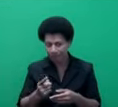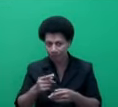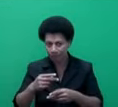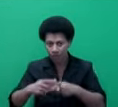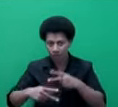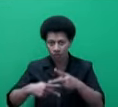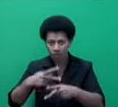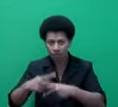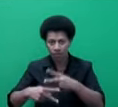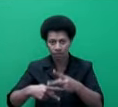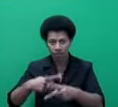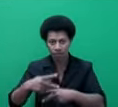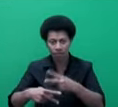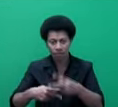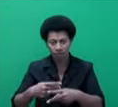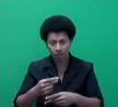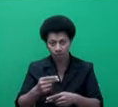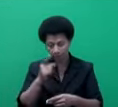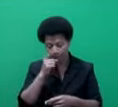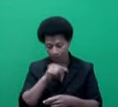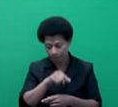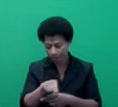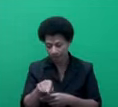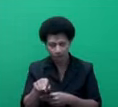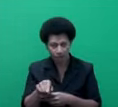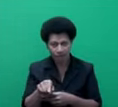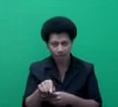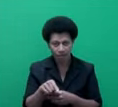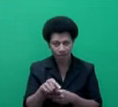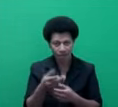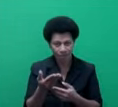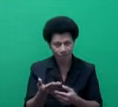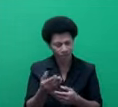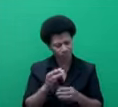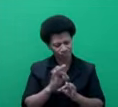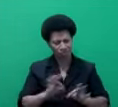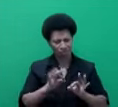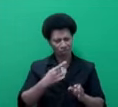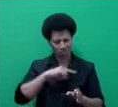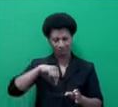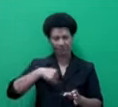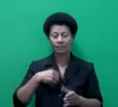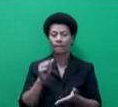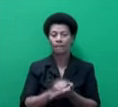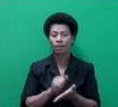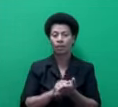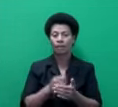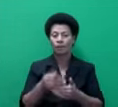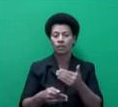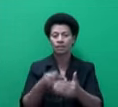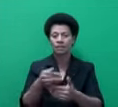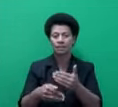ones who people at the end of the day with respect to when voting comes around. We don't. There's a proper process that goes